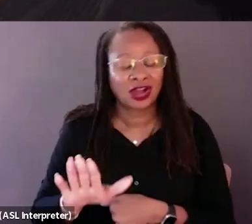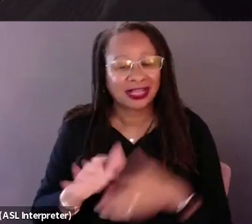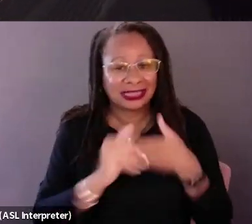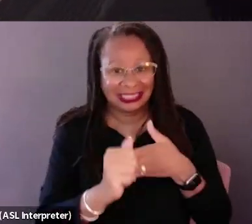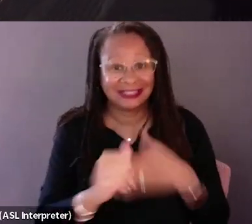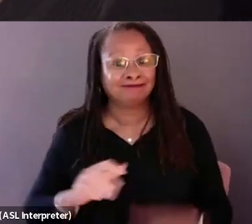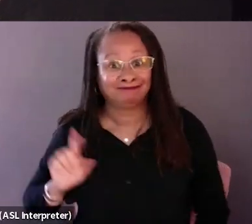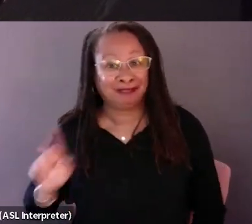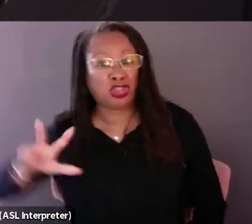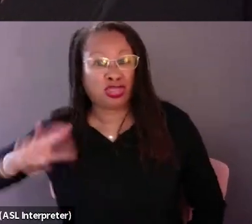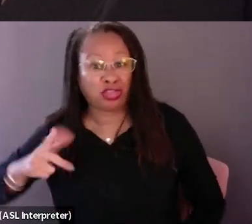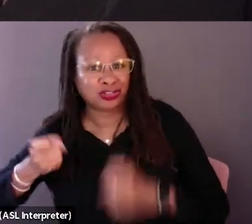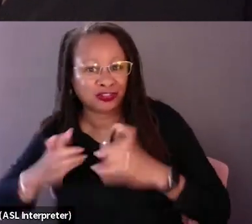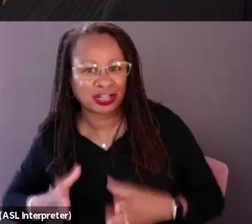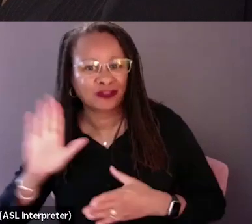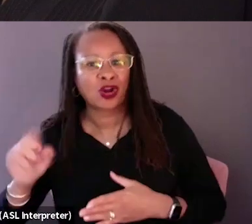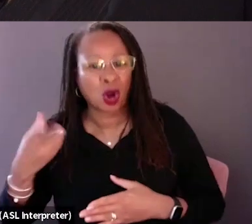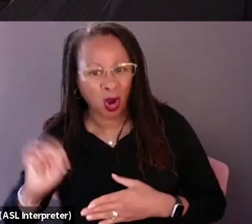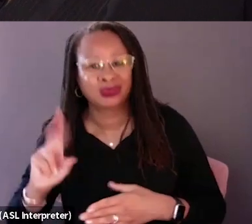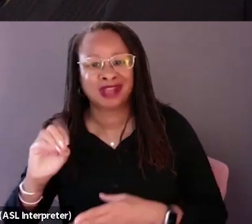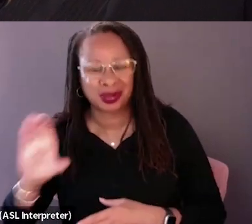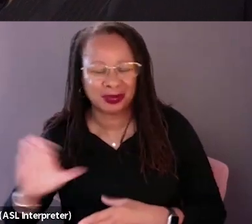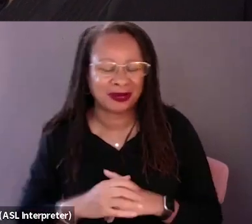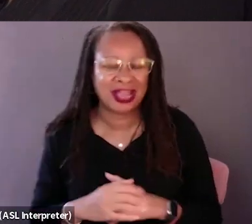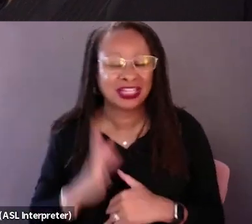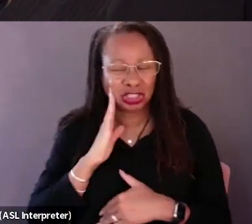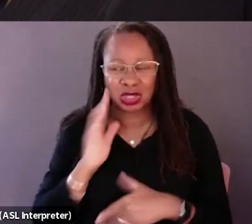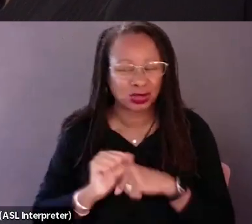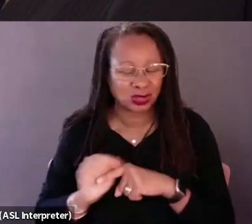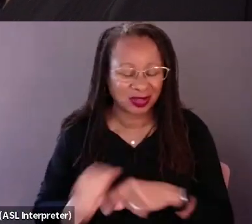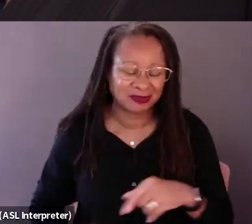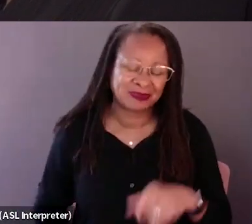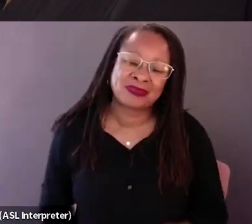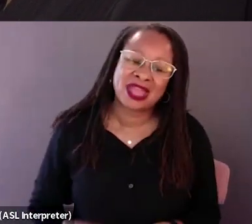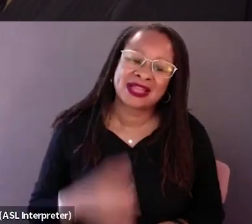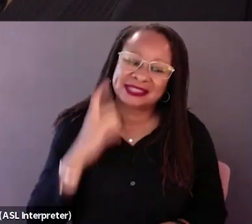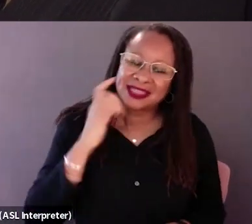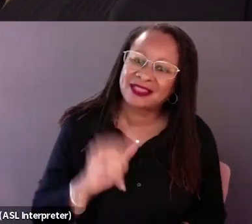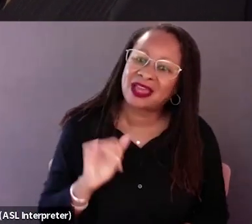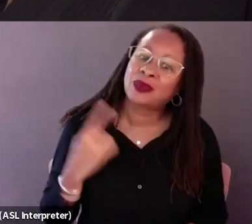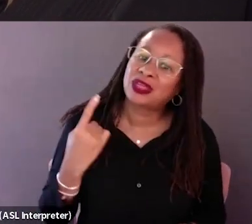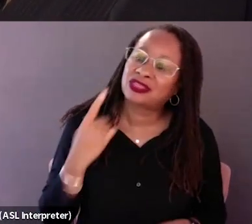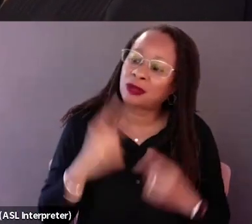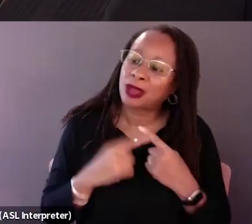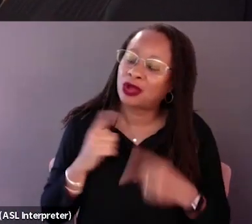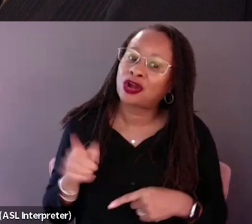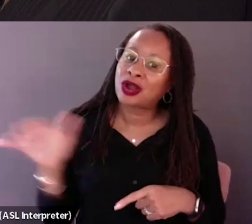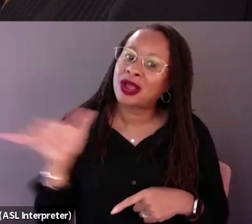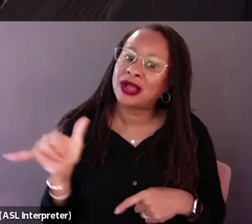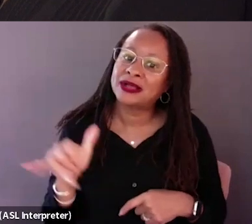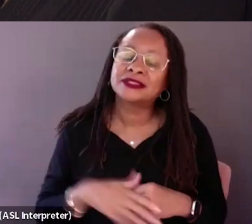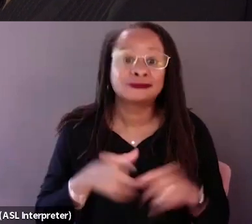Yeah. No residuals. Yeah, no, but yeah, I think we kind of always thought of her as, you know,